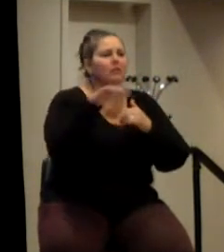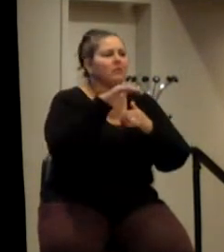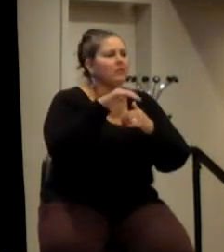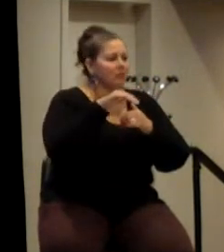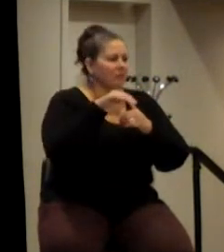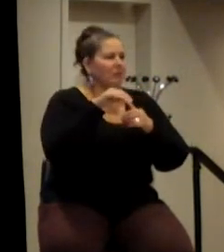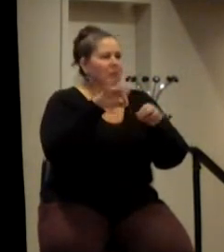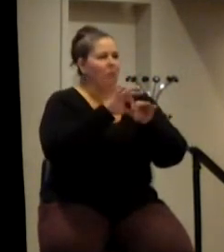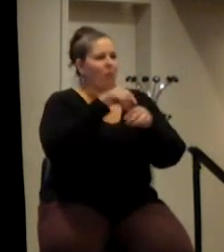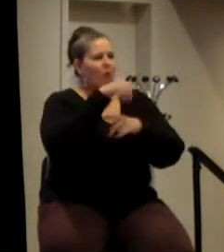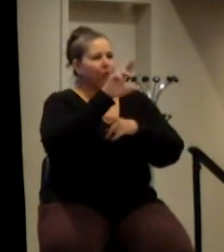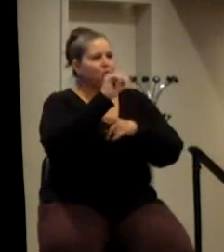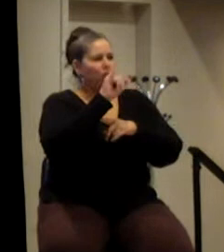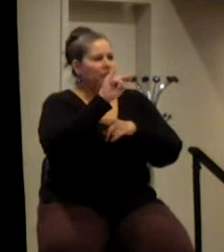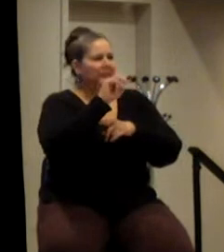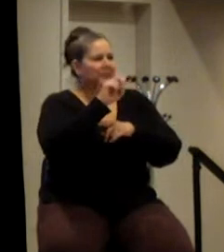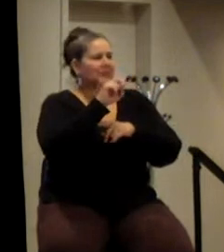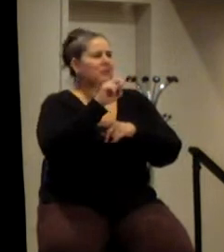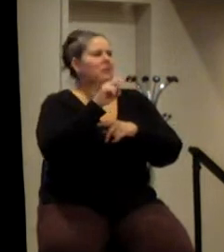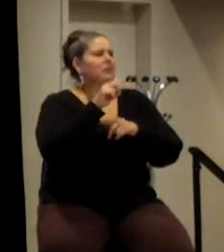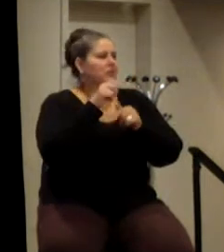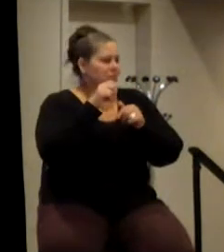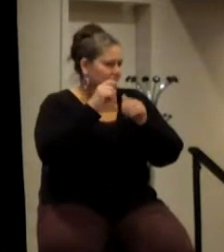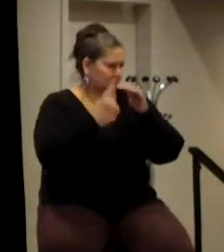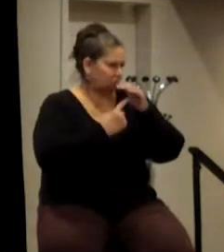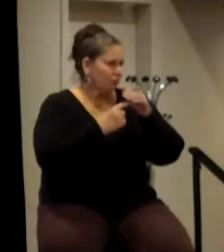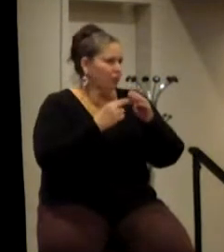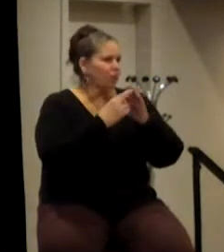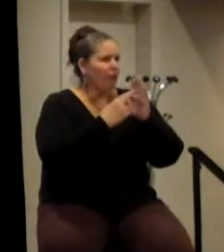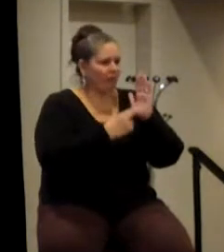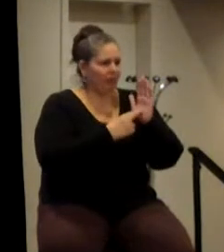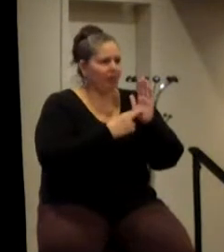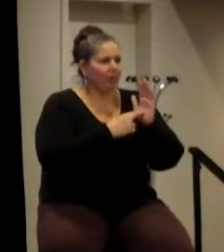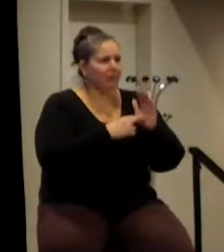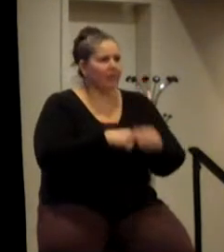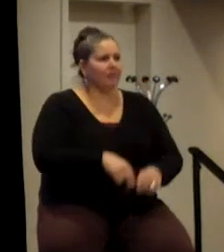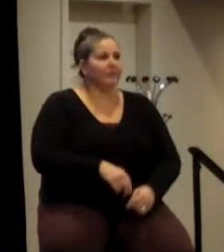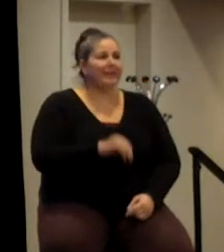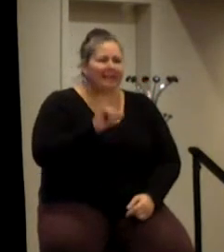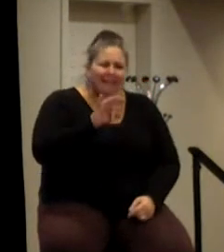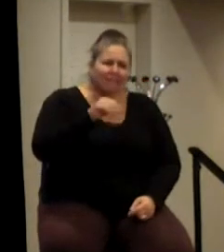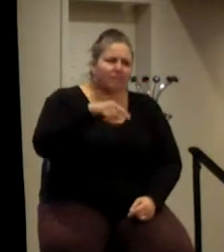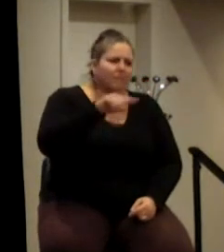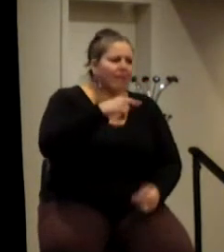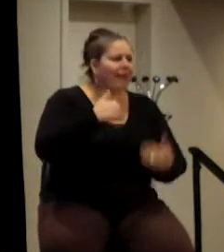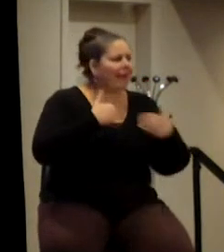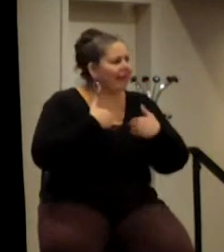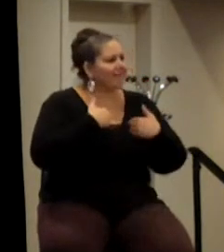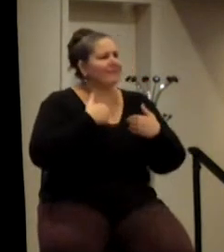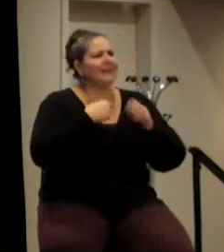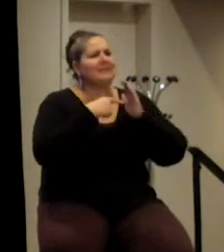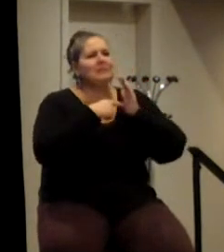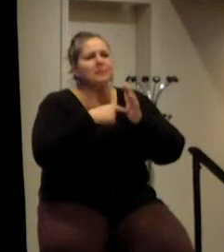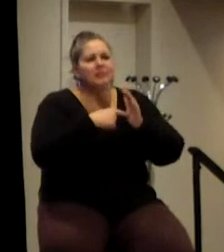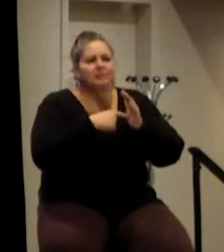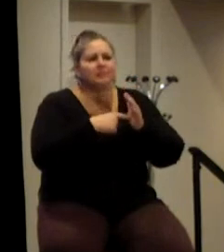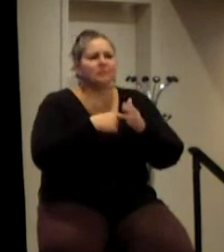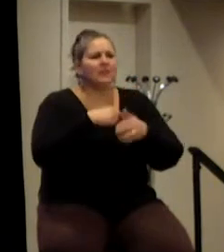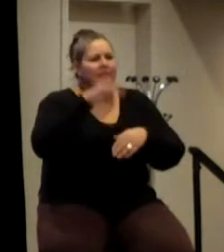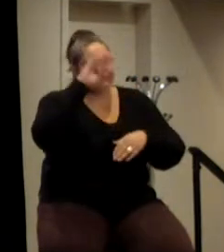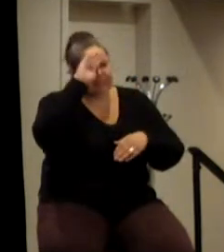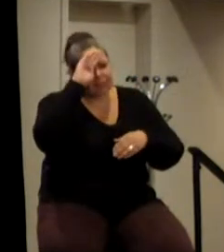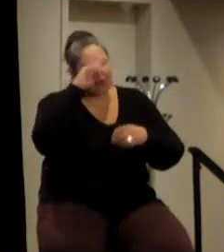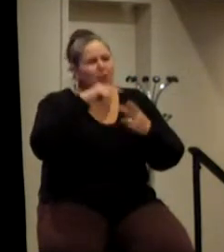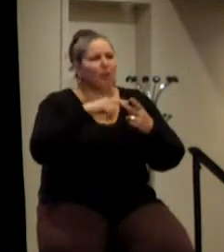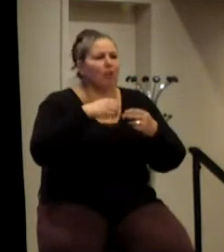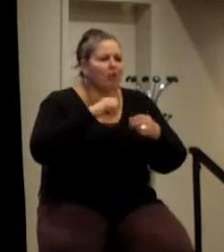this community is, if you're symptomatic, you need to get a test and rule out COVID. If we all do our jobs in this, even if we get a small bump